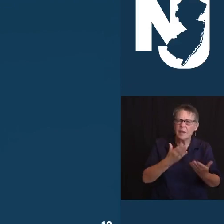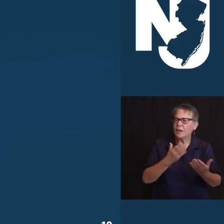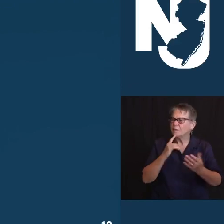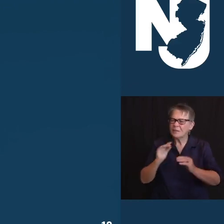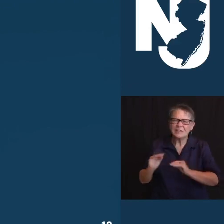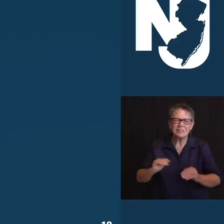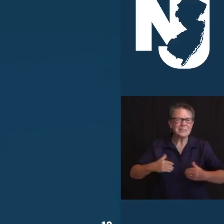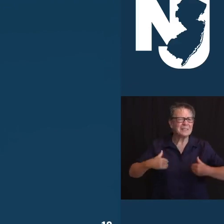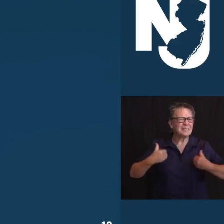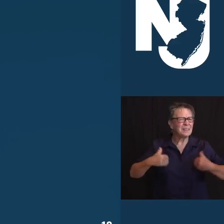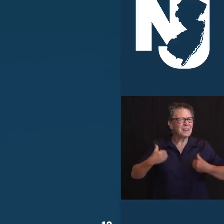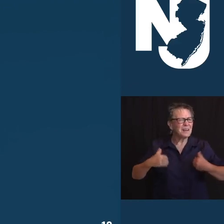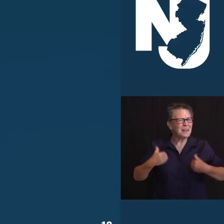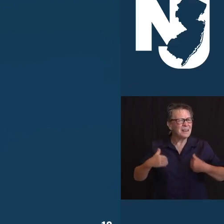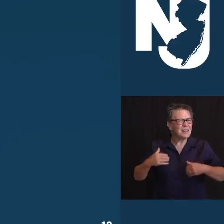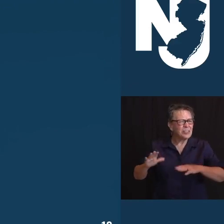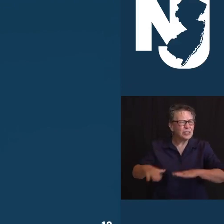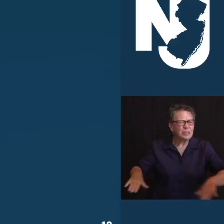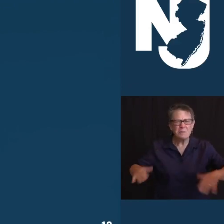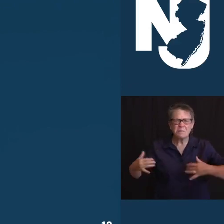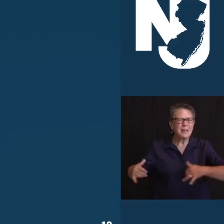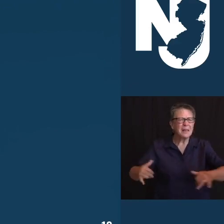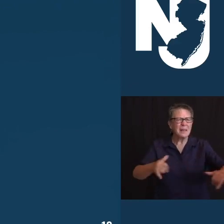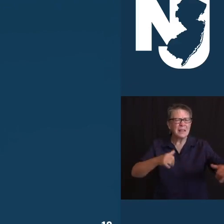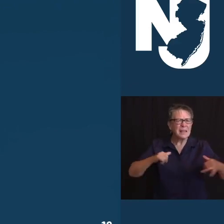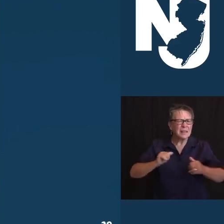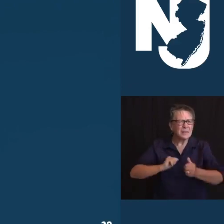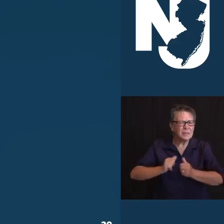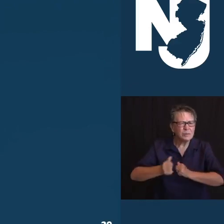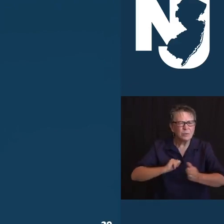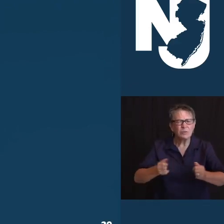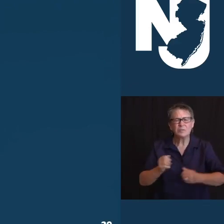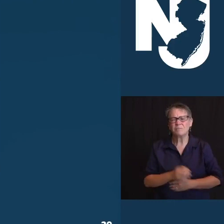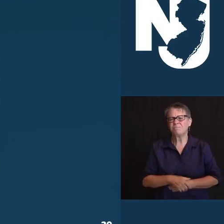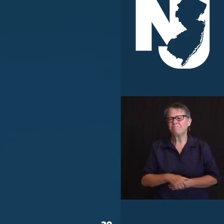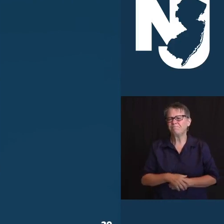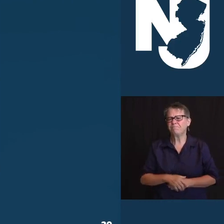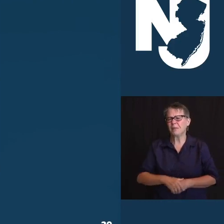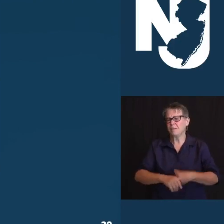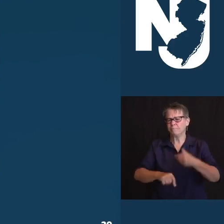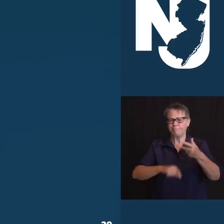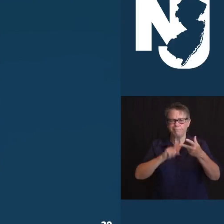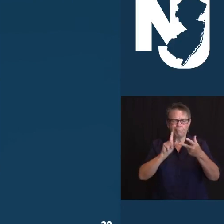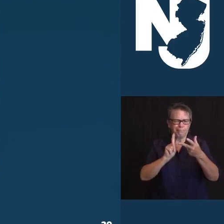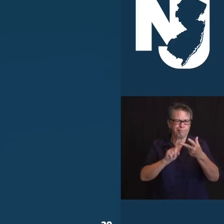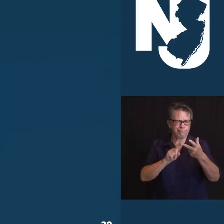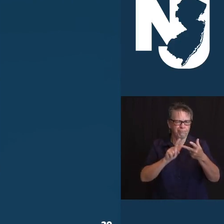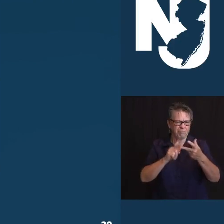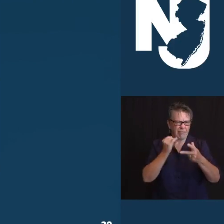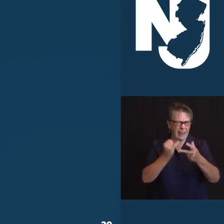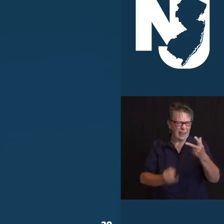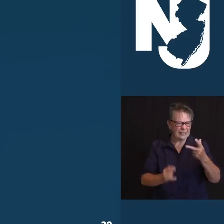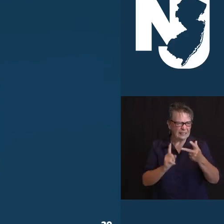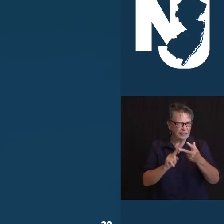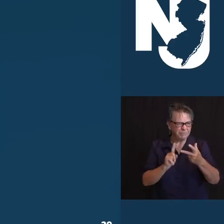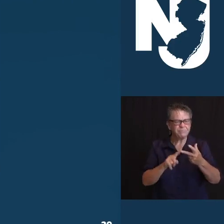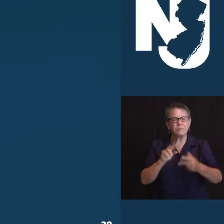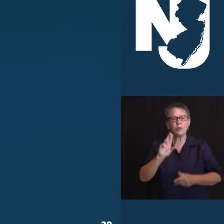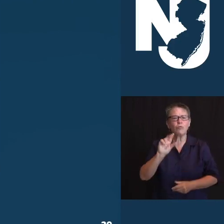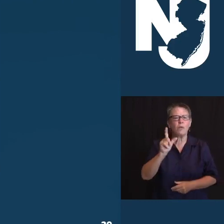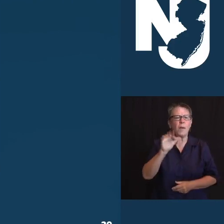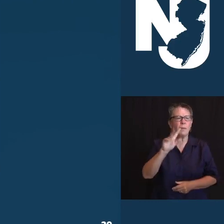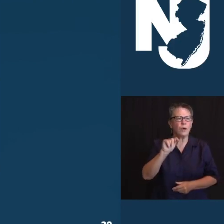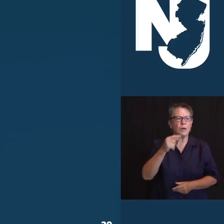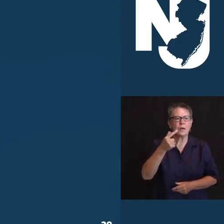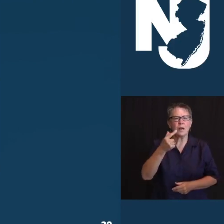Jersey. May God bless and watch over you. Finally, today we remember Robert Garand. He was 89 years young